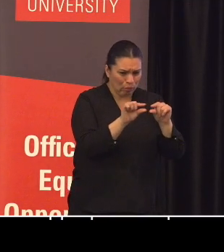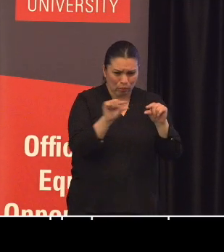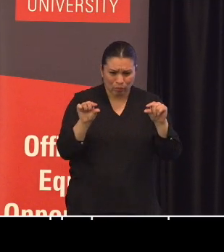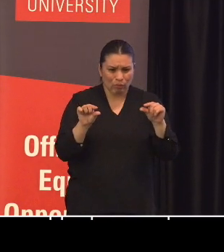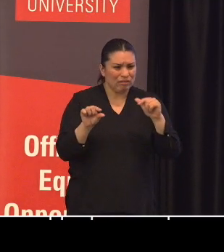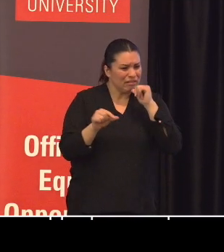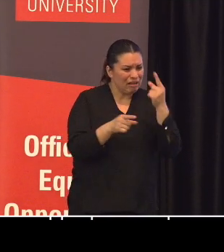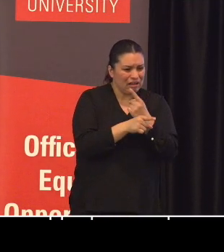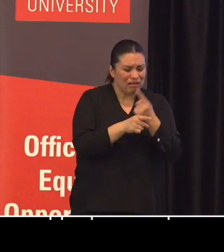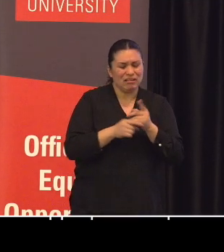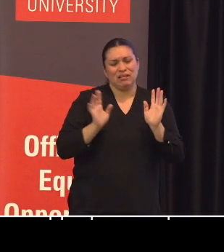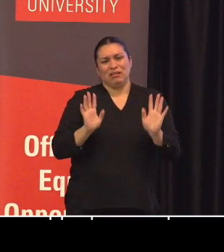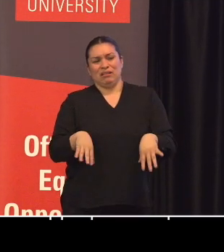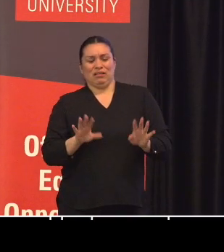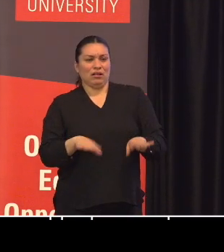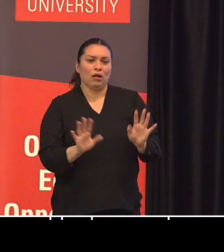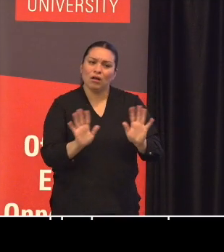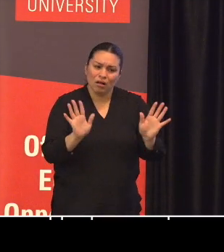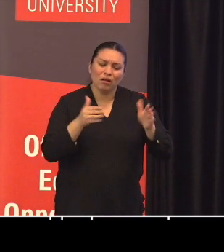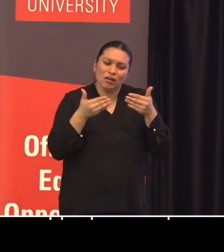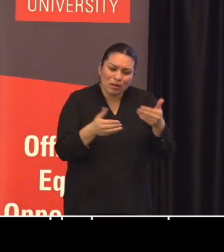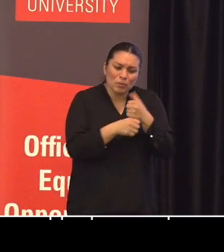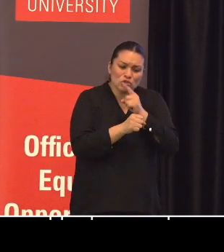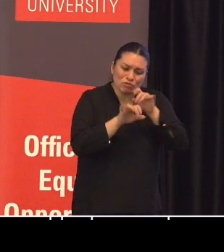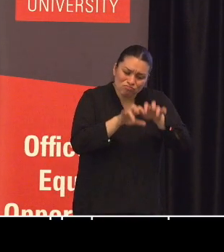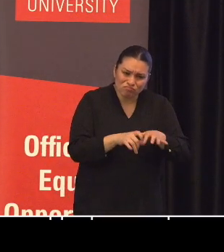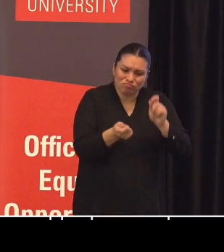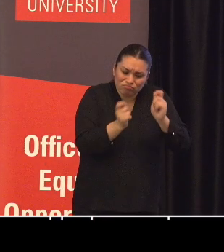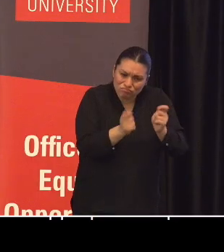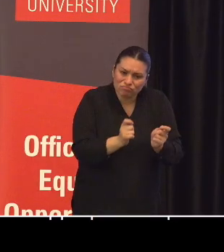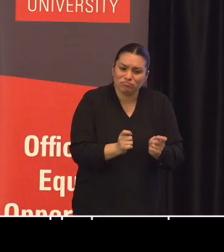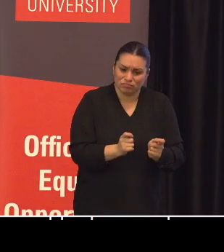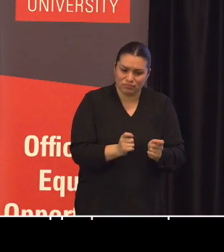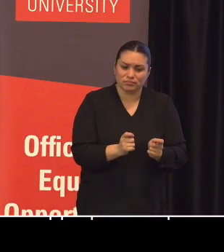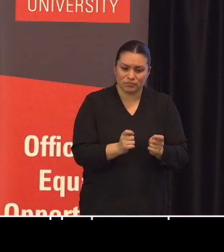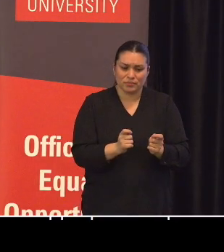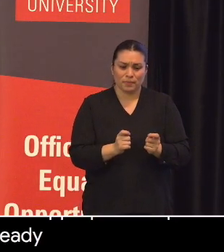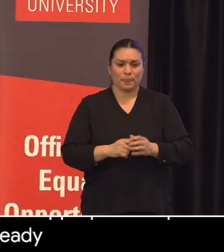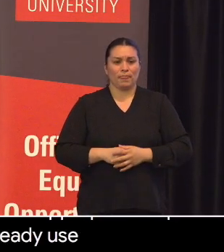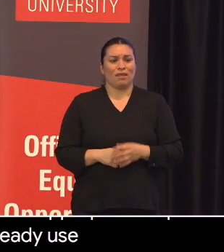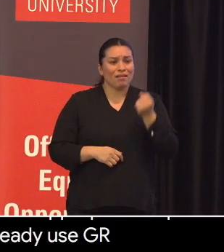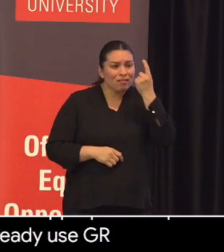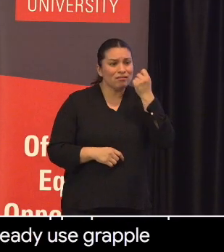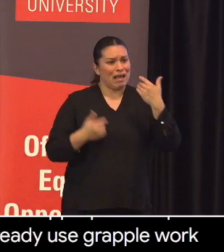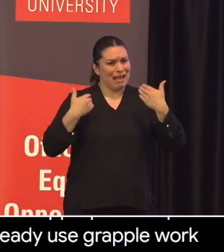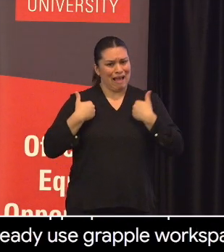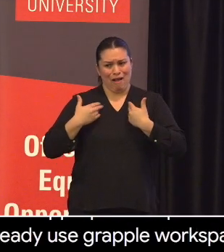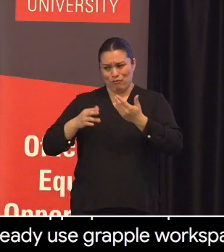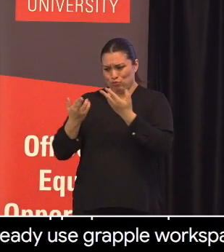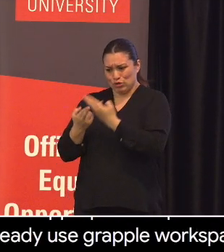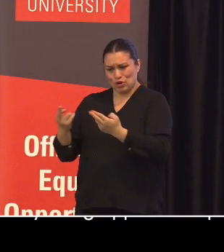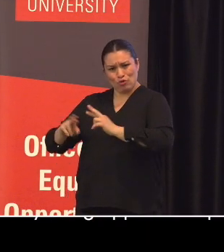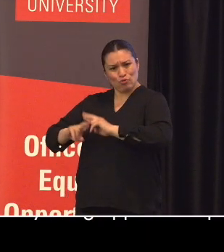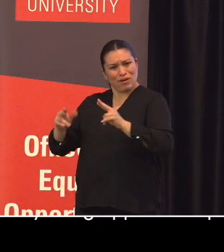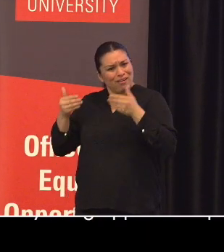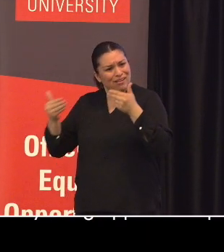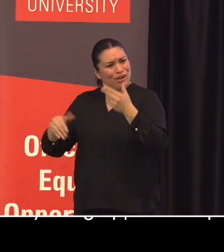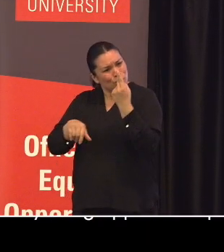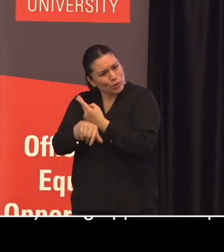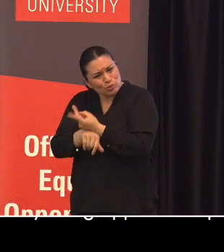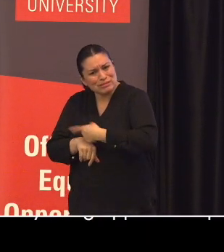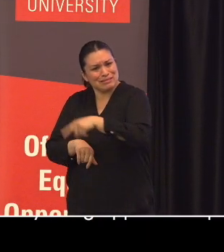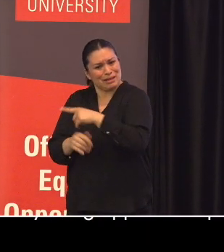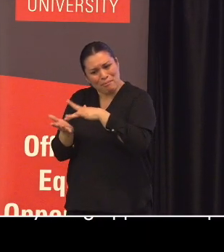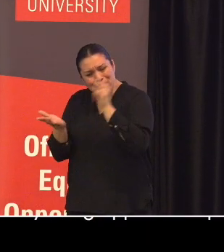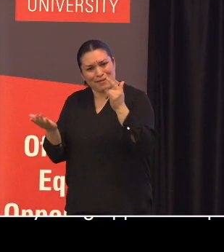And then there are resources, there are companies, there are software. You already use Grackle Workspace as one. We are not the only